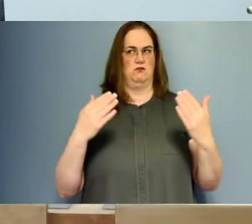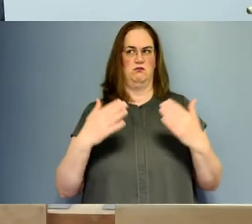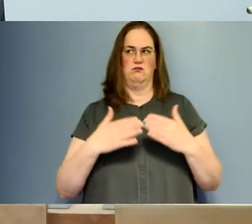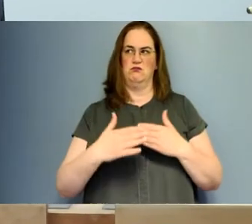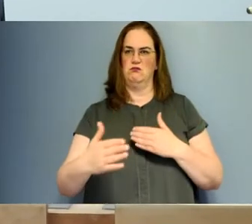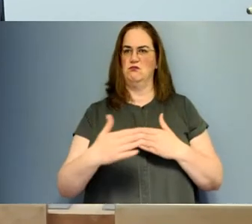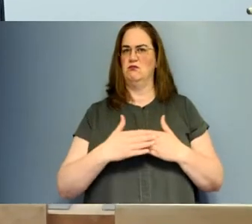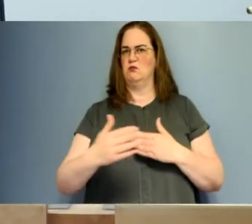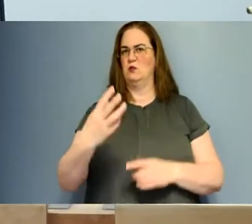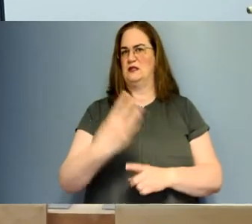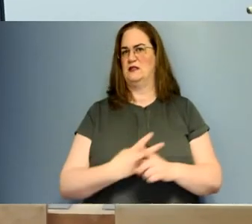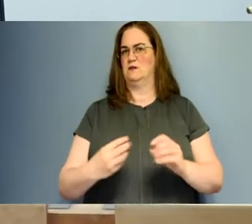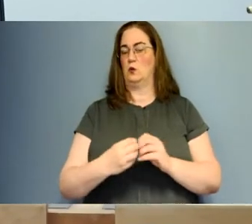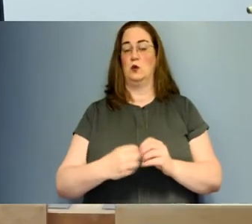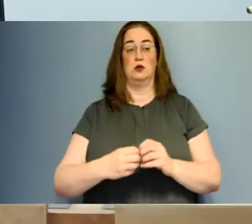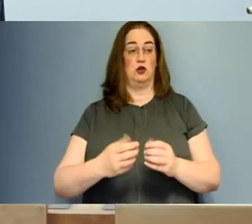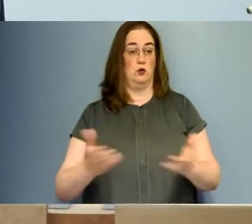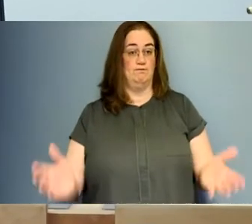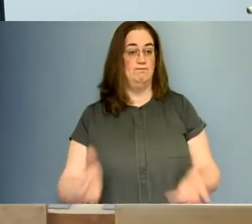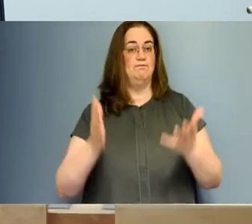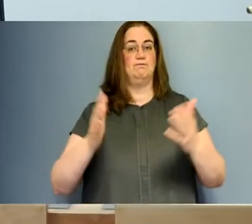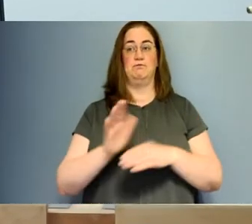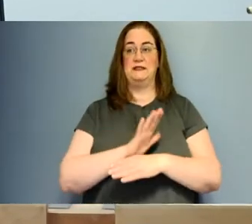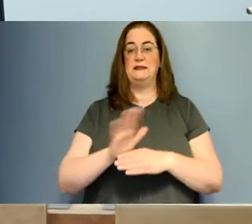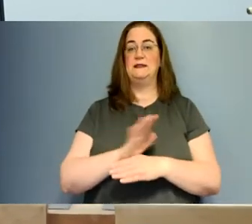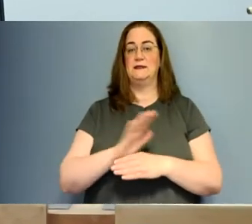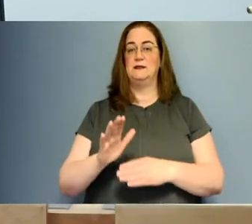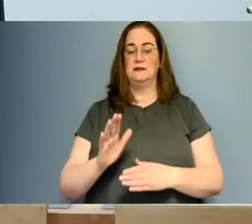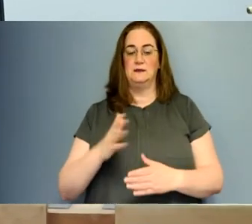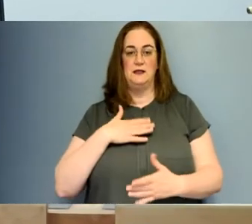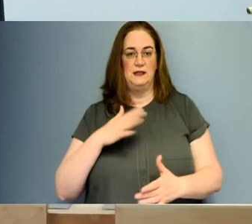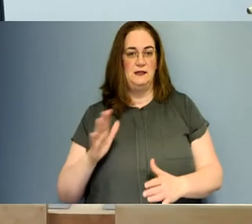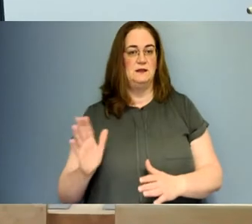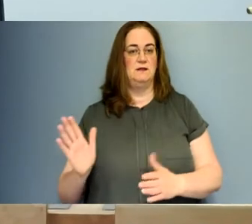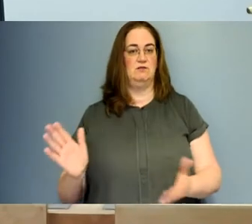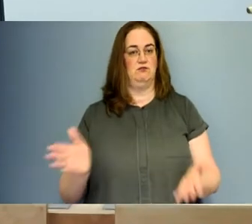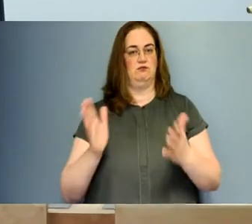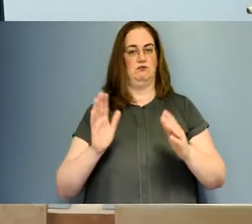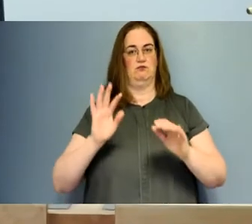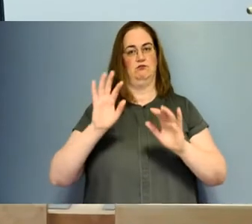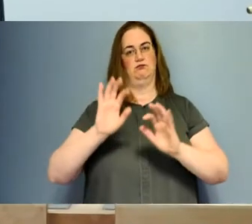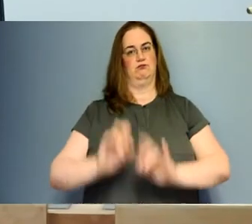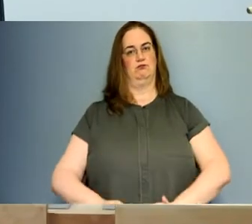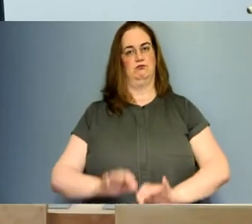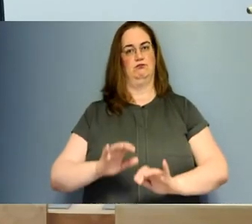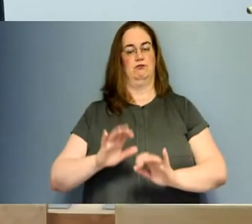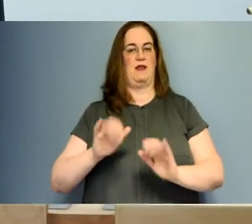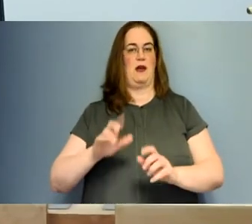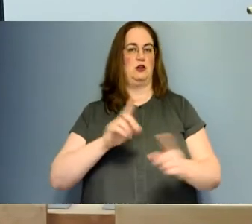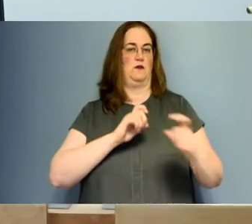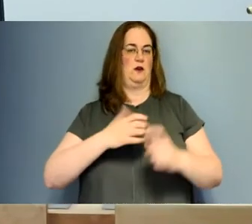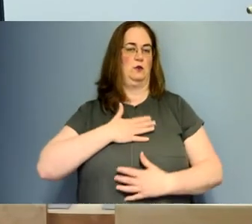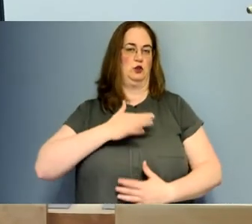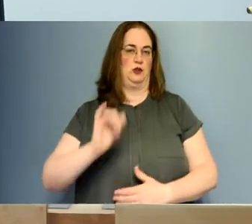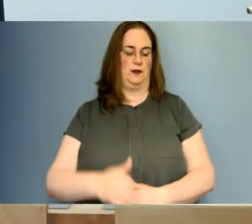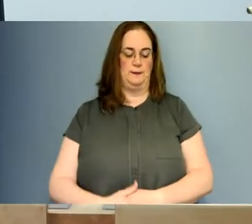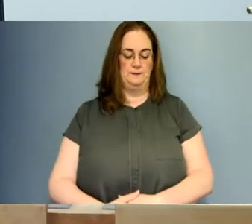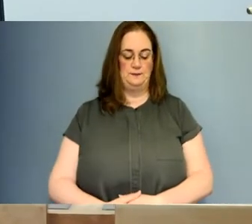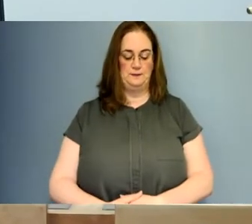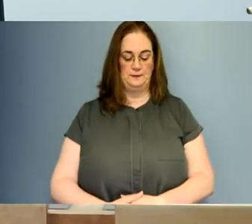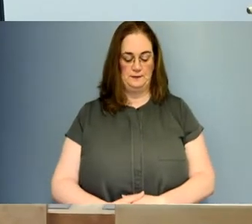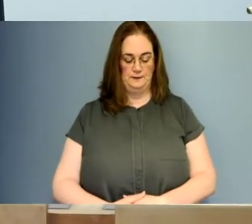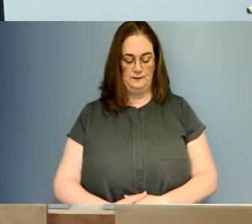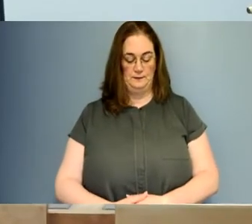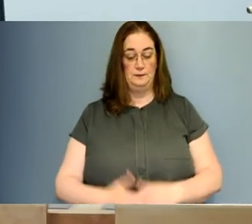least 6 months, so if you could get out there, businesses, and fill out the survey, we would very much appreciate it. And then